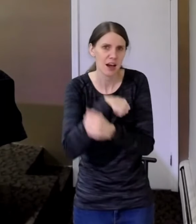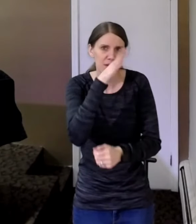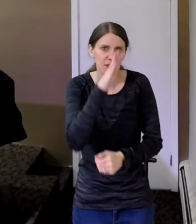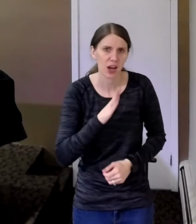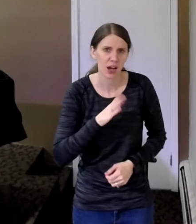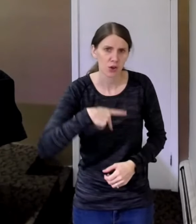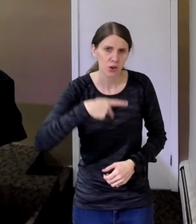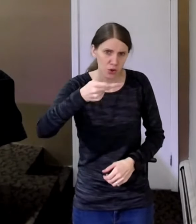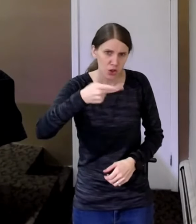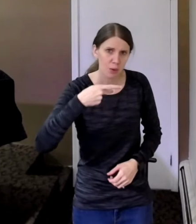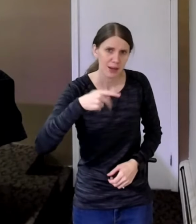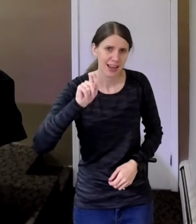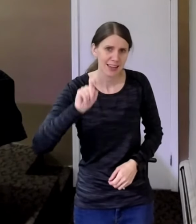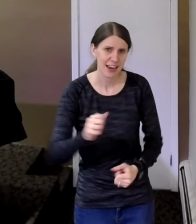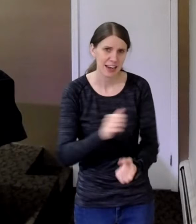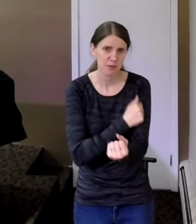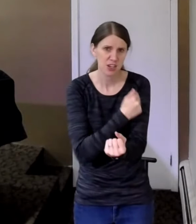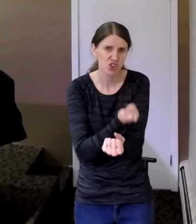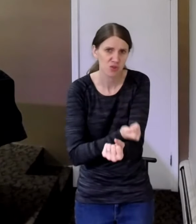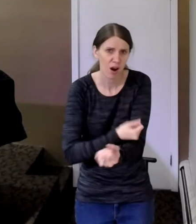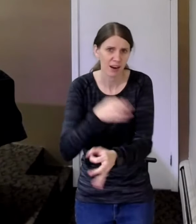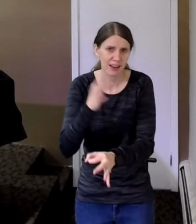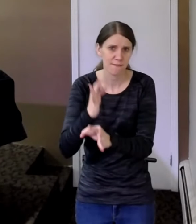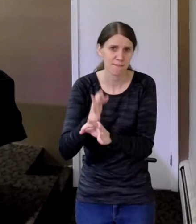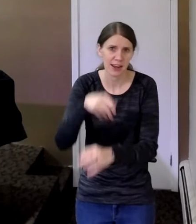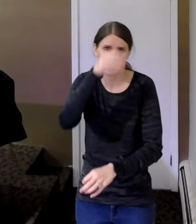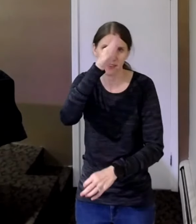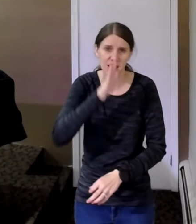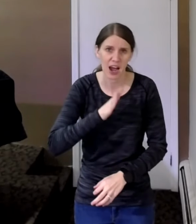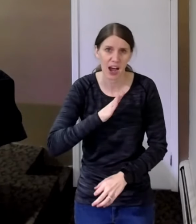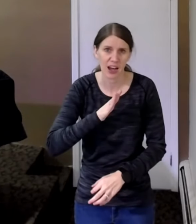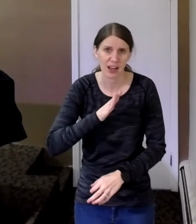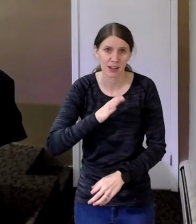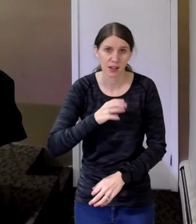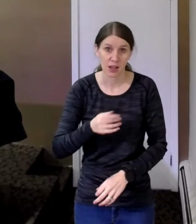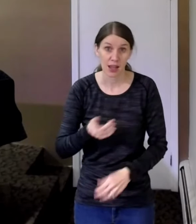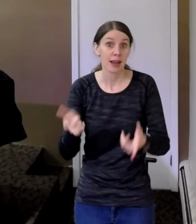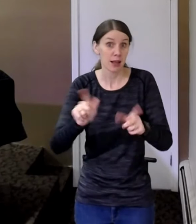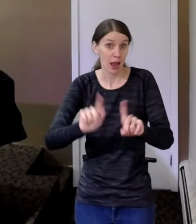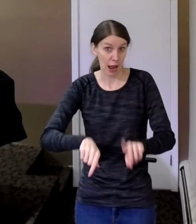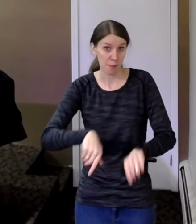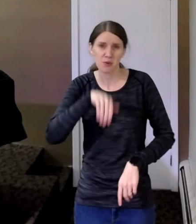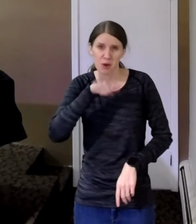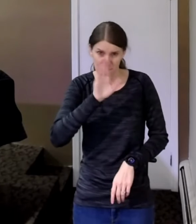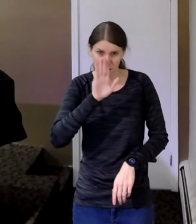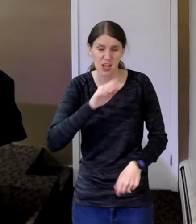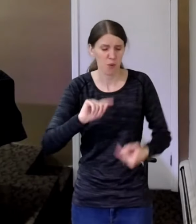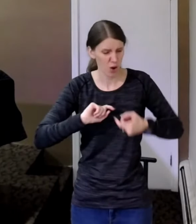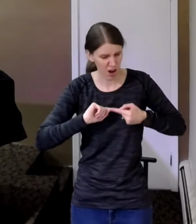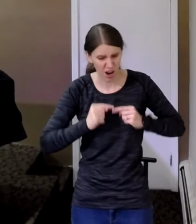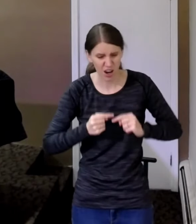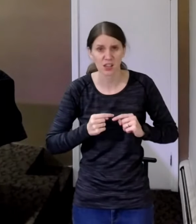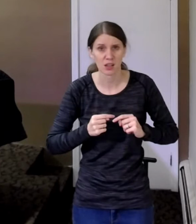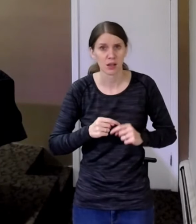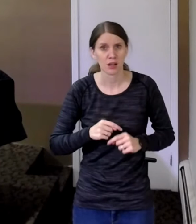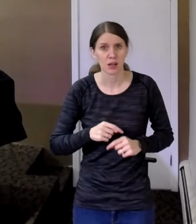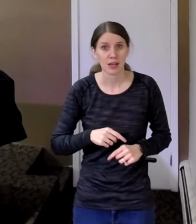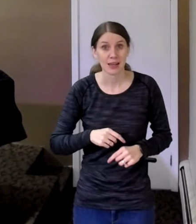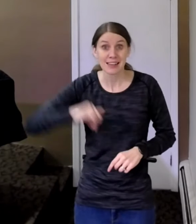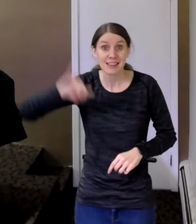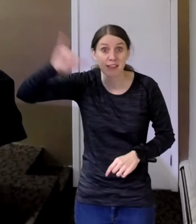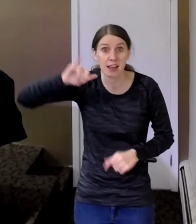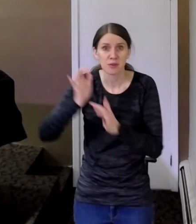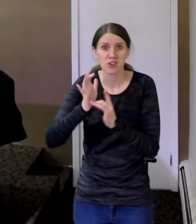enough in our faith in Jesus Christ that when we are offended or injured and those things happen in our lives, that we, like Jesus, can